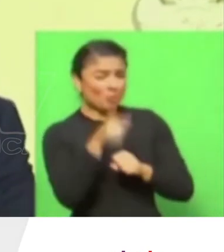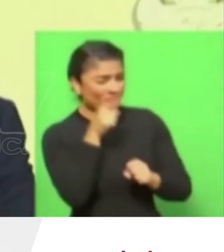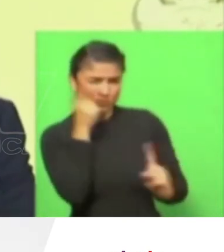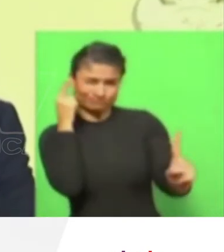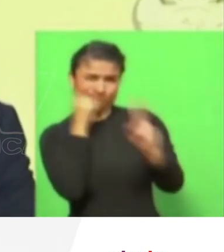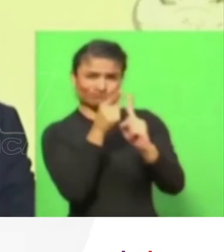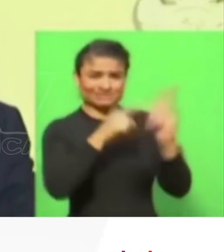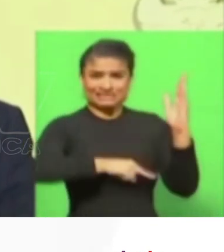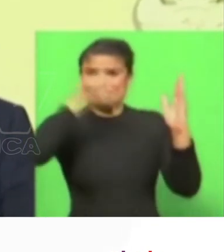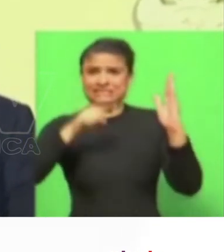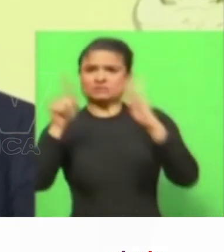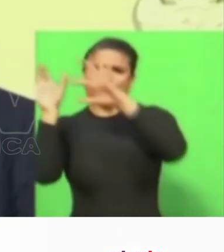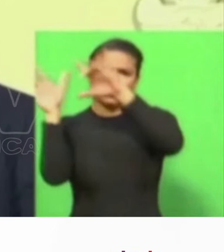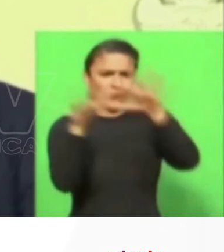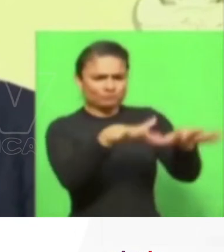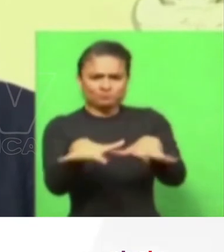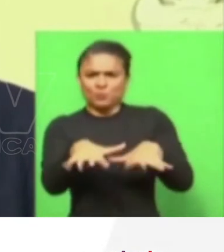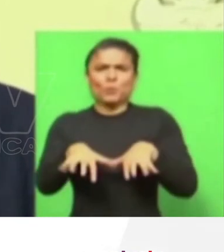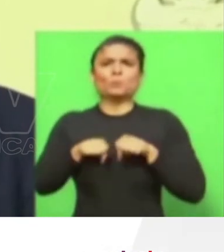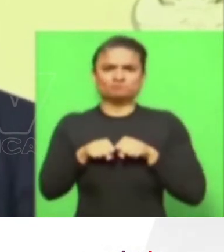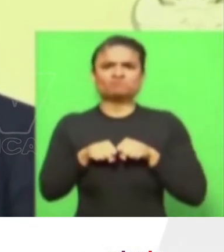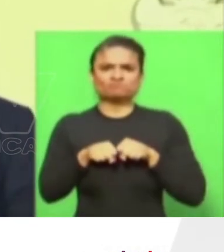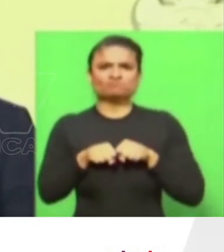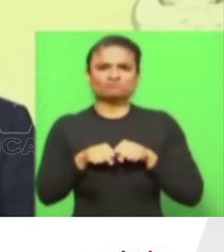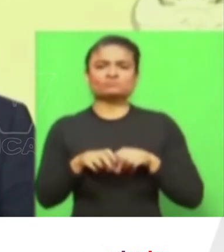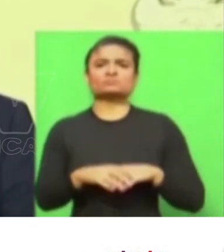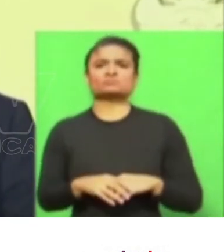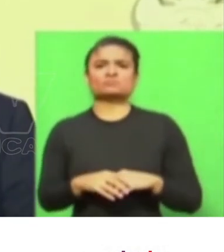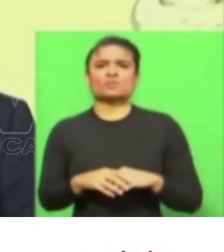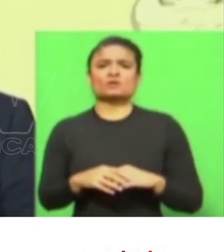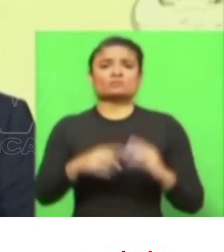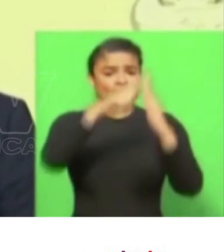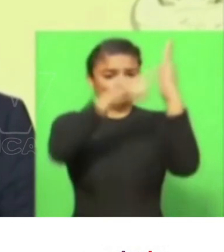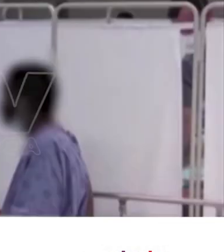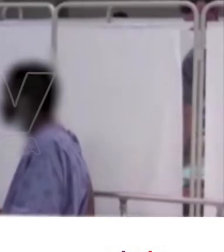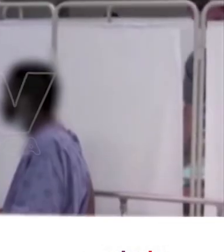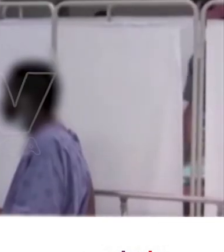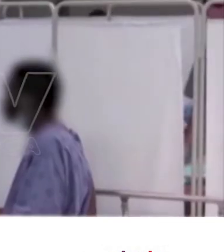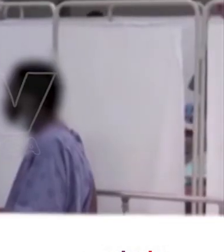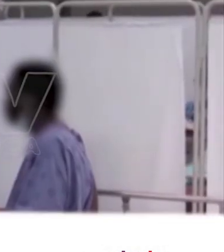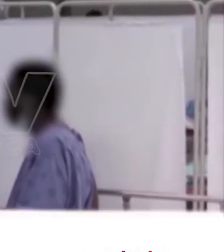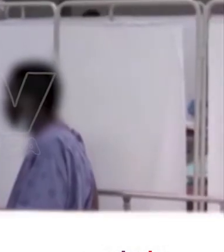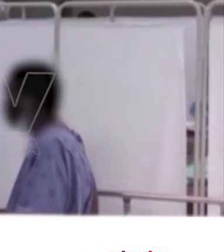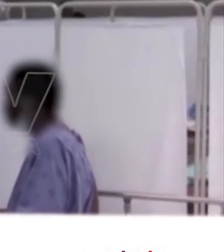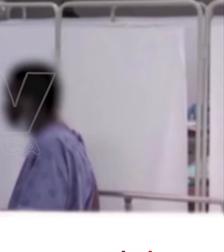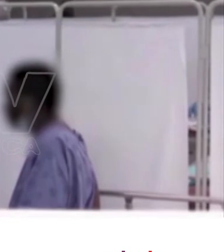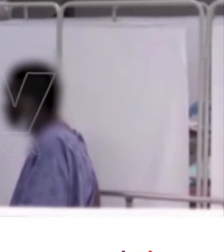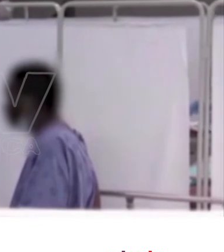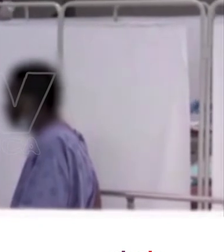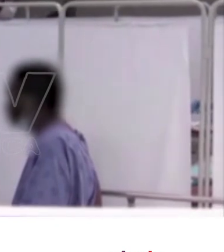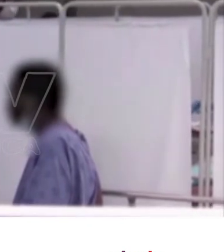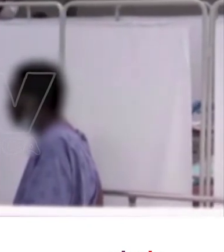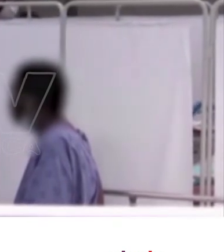The latest figures suggest that we have largely passed the peak of the third wave of